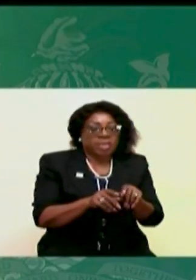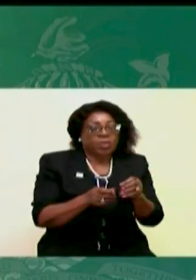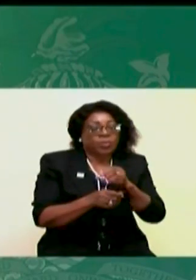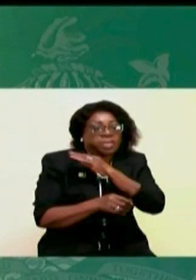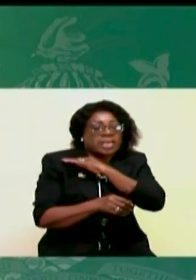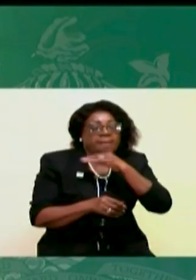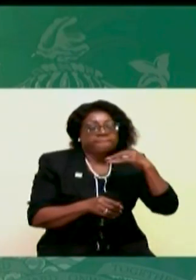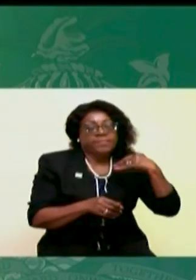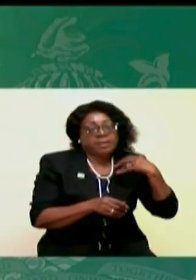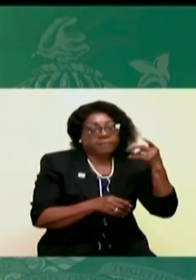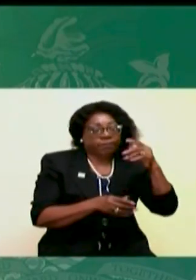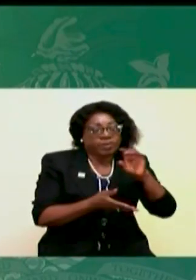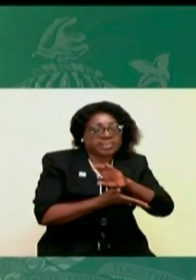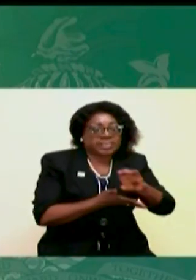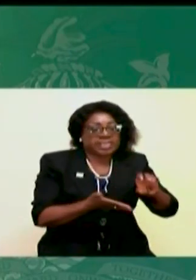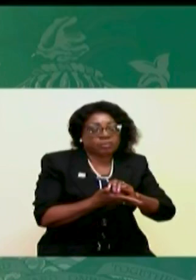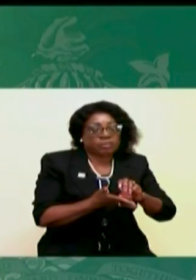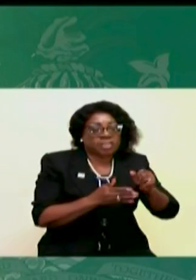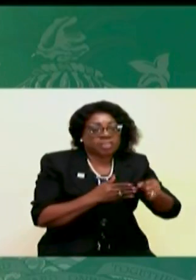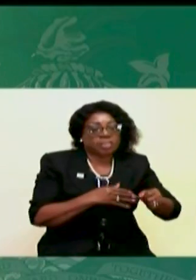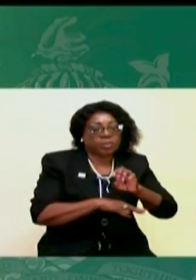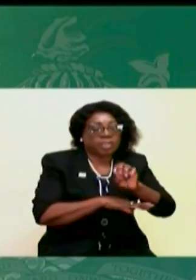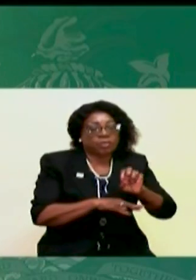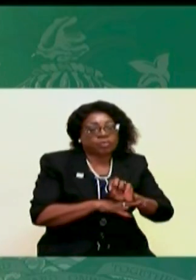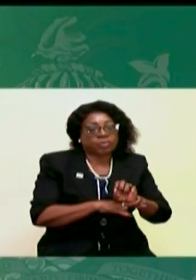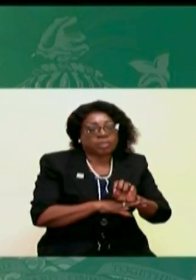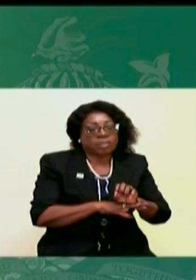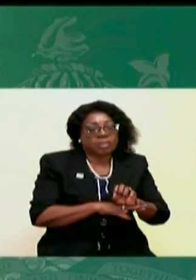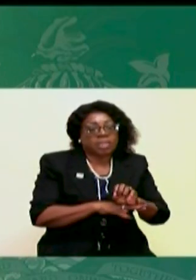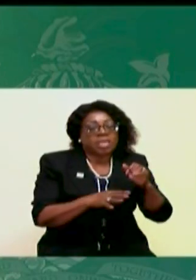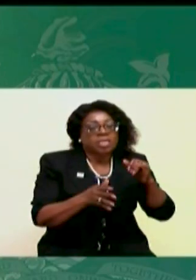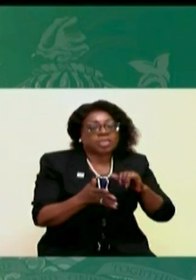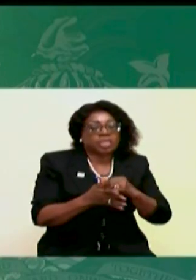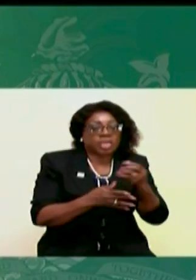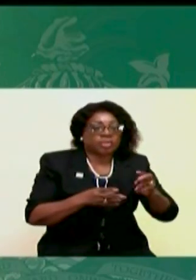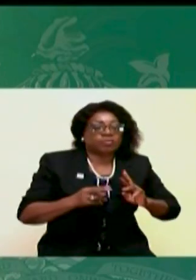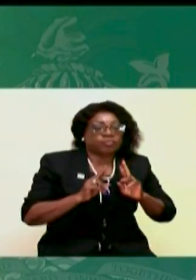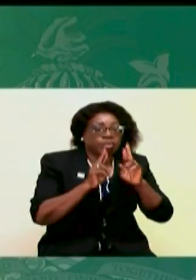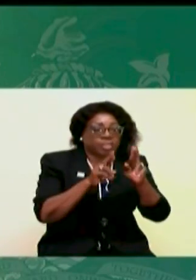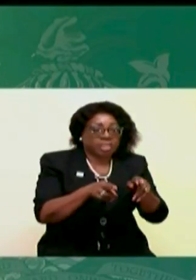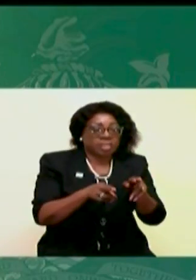South Elutra that used the two words that come to mind, just results.